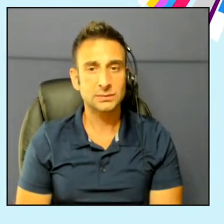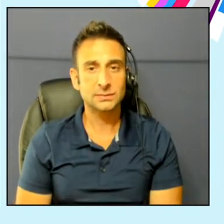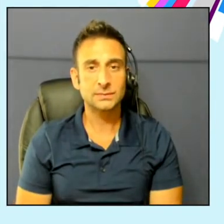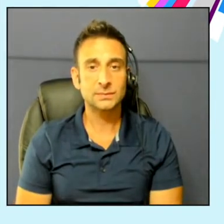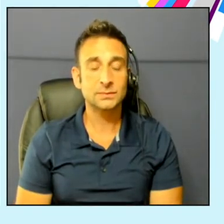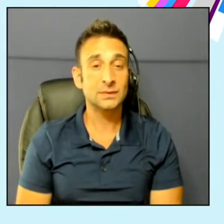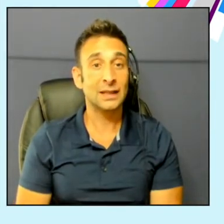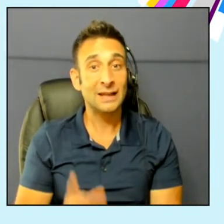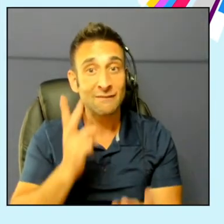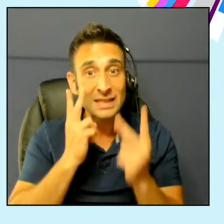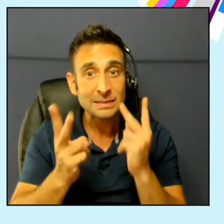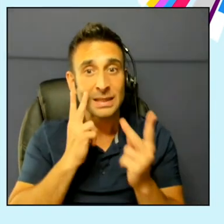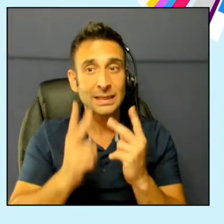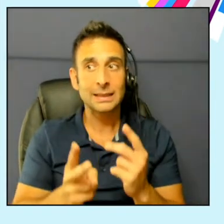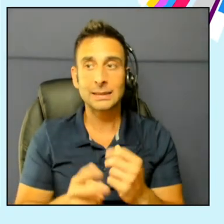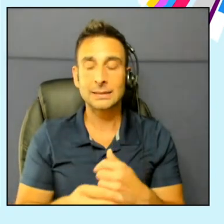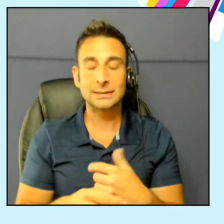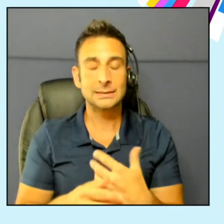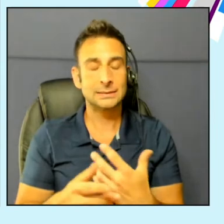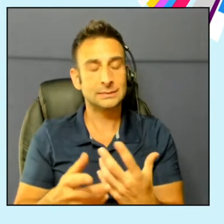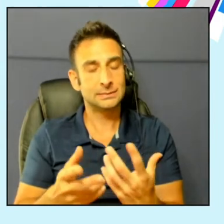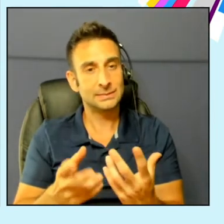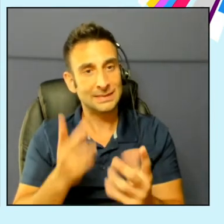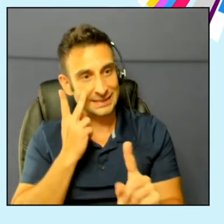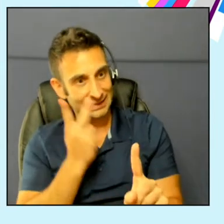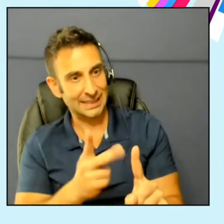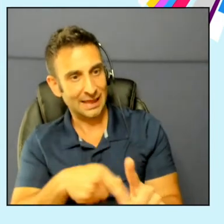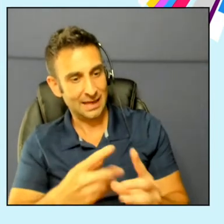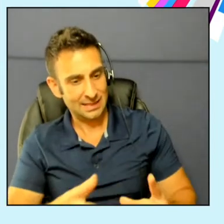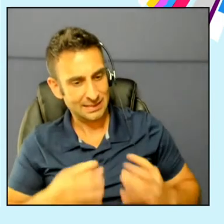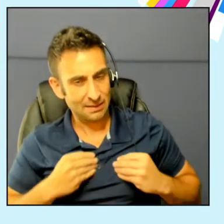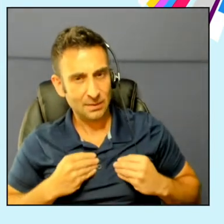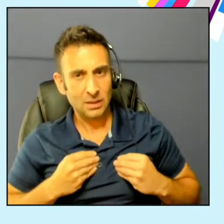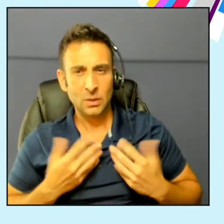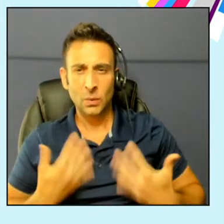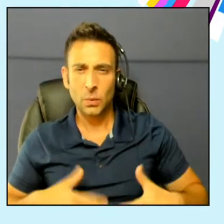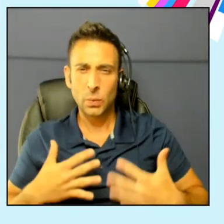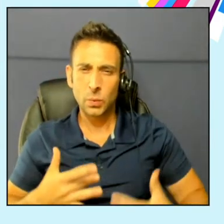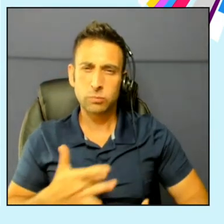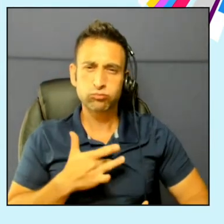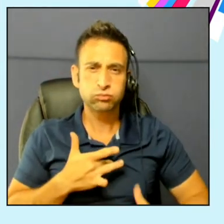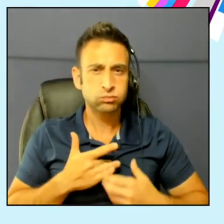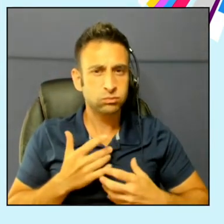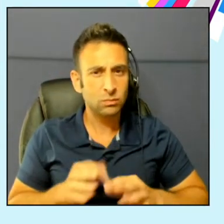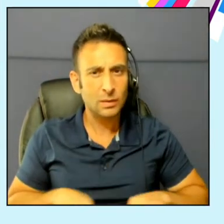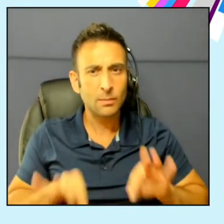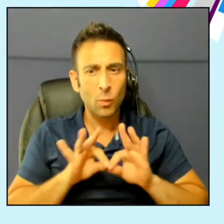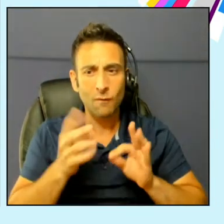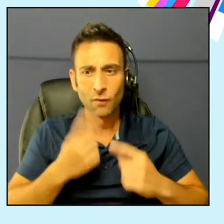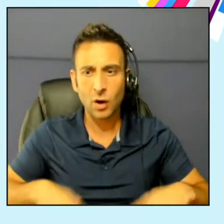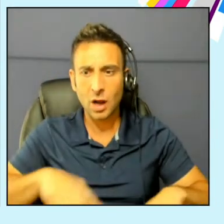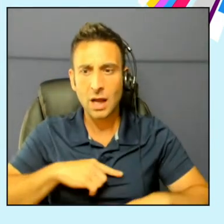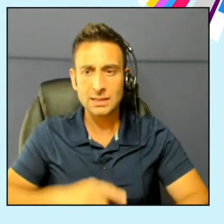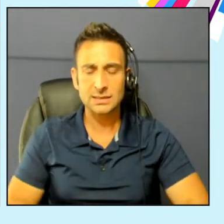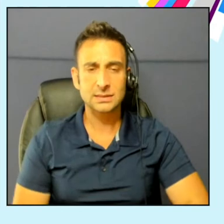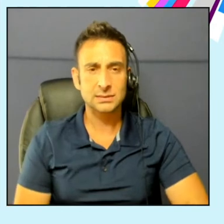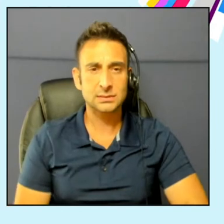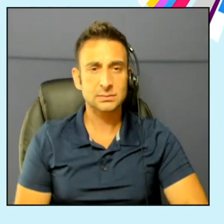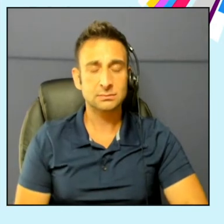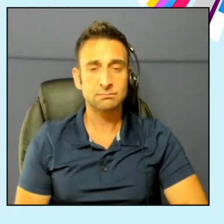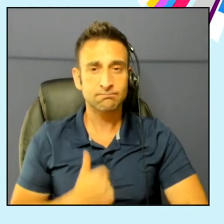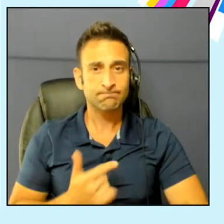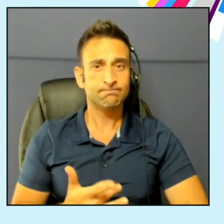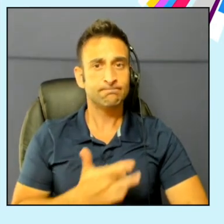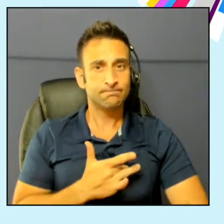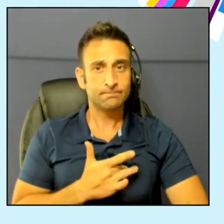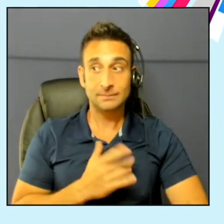and accepted. All of those things are so close to many of us. I was really touched by the teaching and learning of the students in